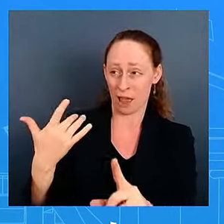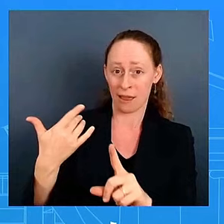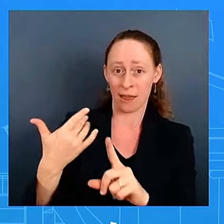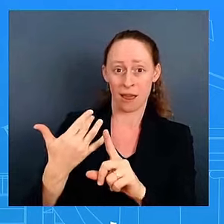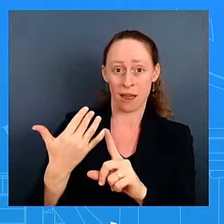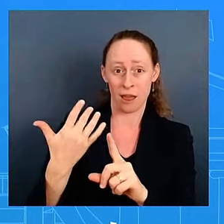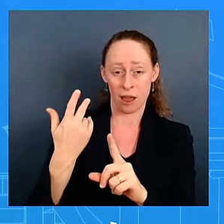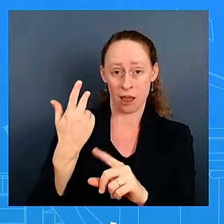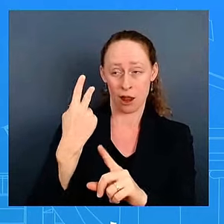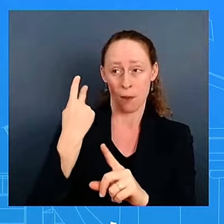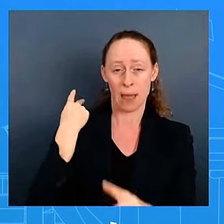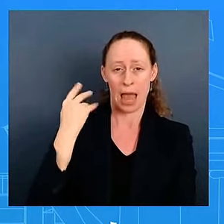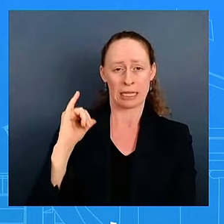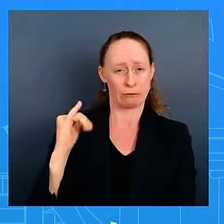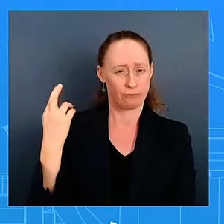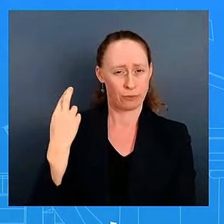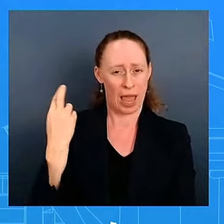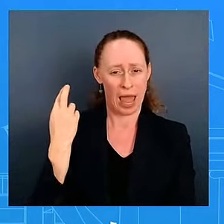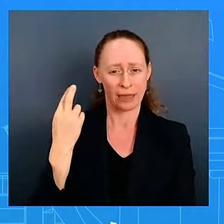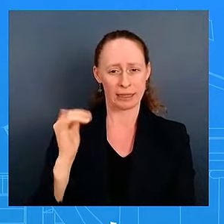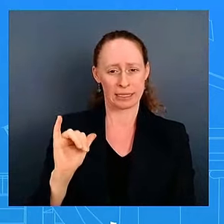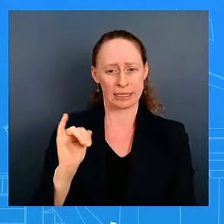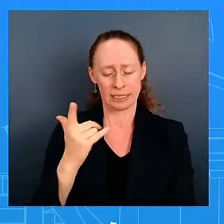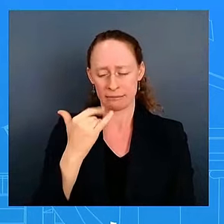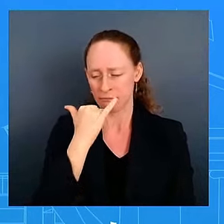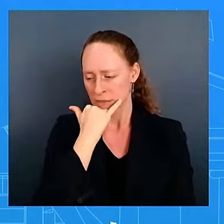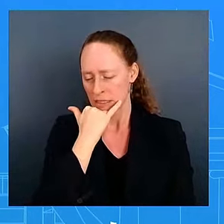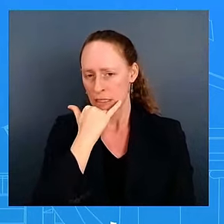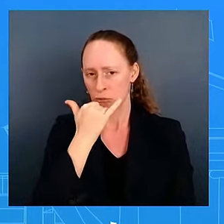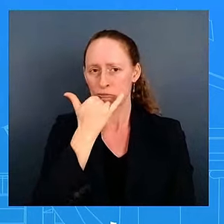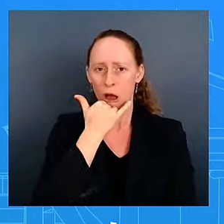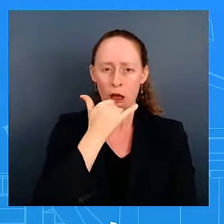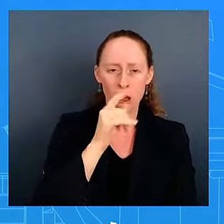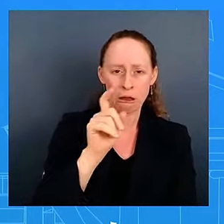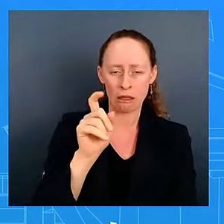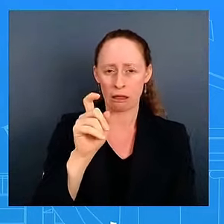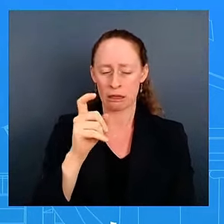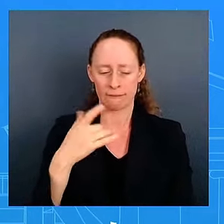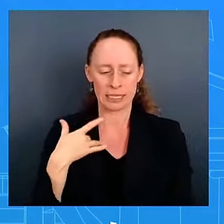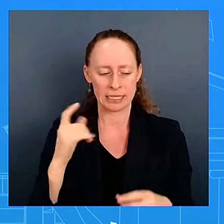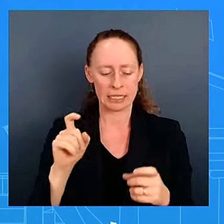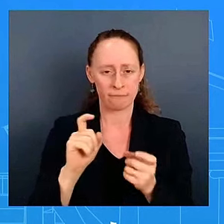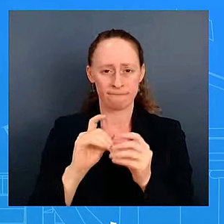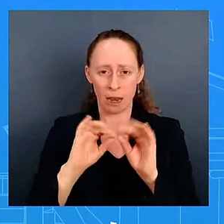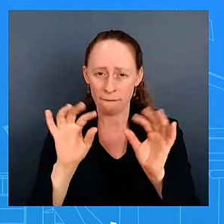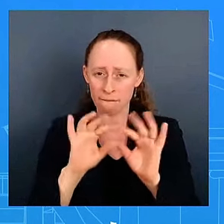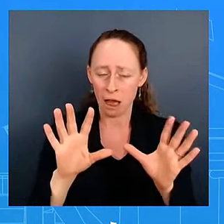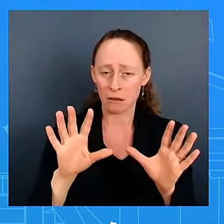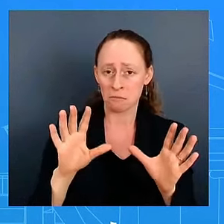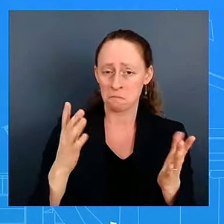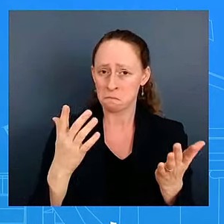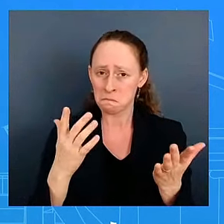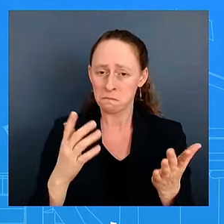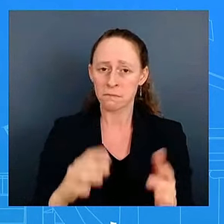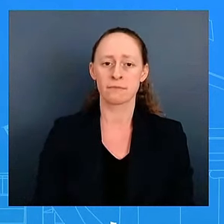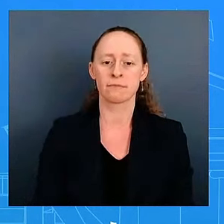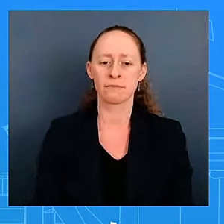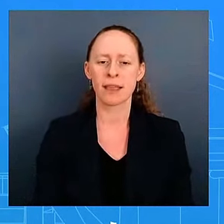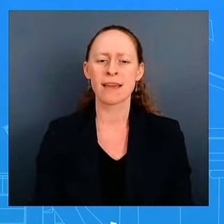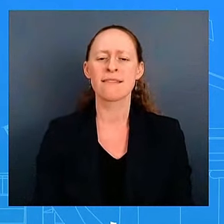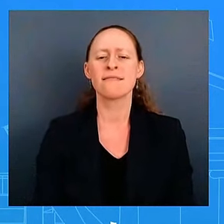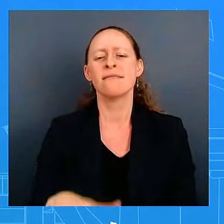opportunity. I think there has been moments here when I have said, and I said, especially in the gaggle, I think, and actually yesterday,